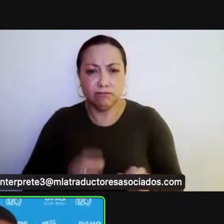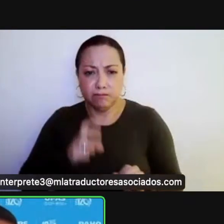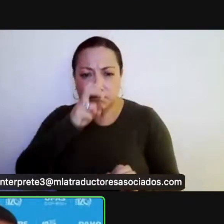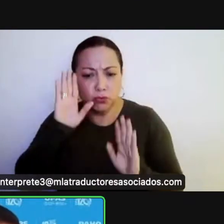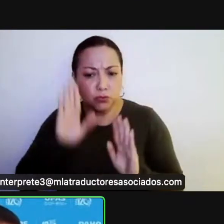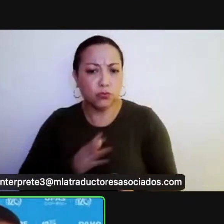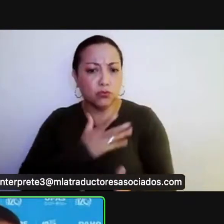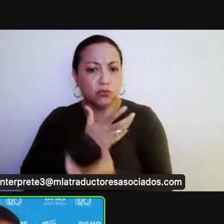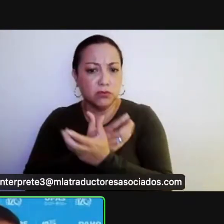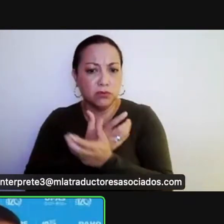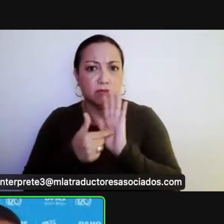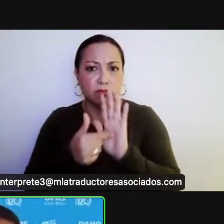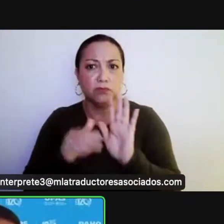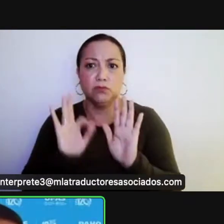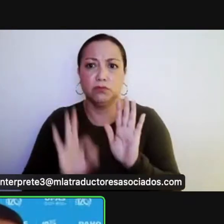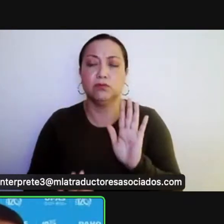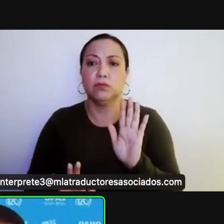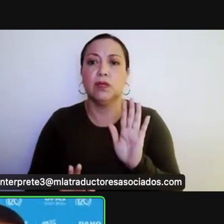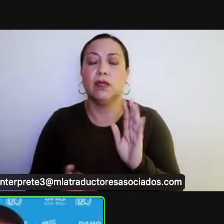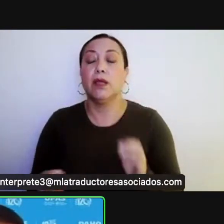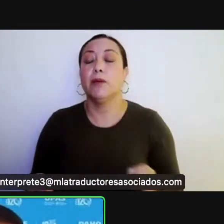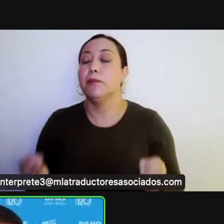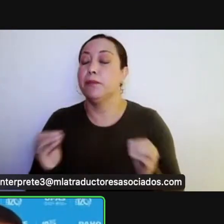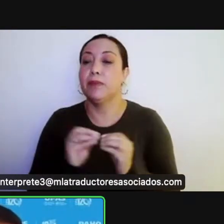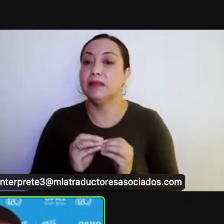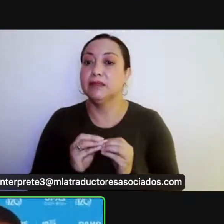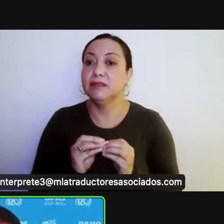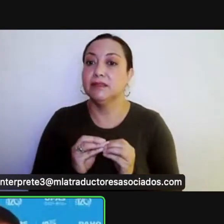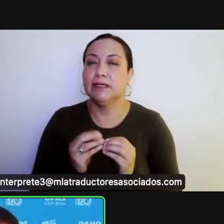a scientific rigor,